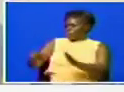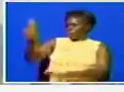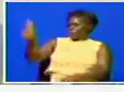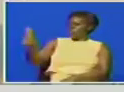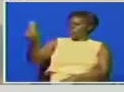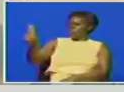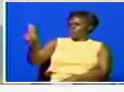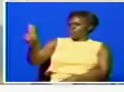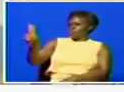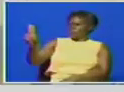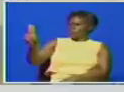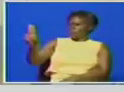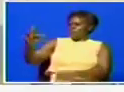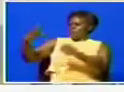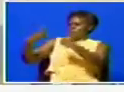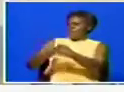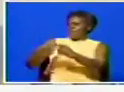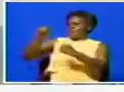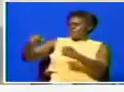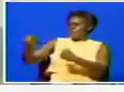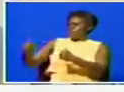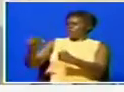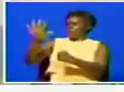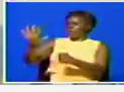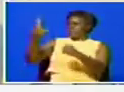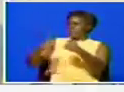Kenyatta stood at